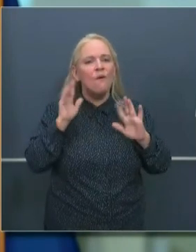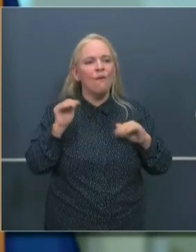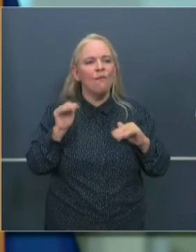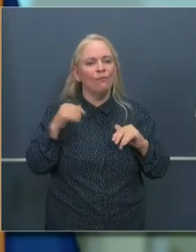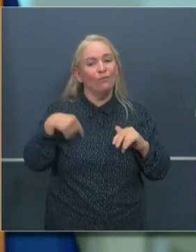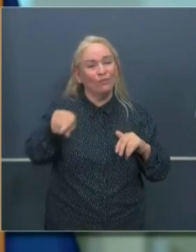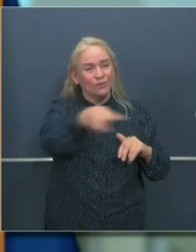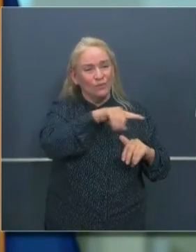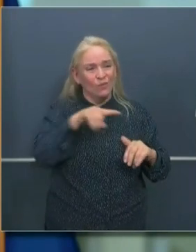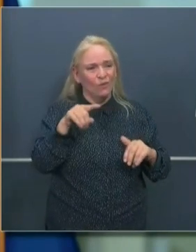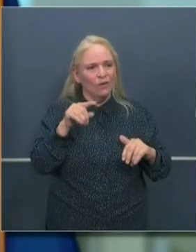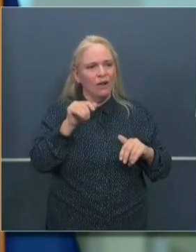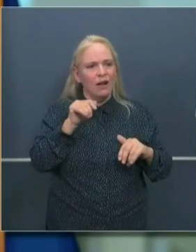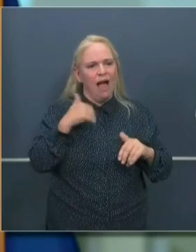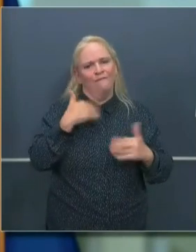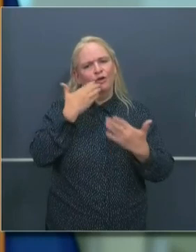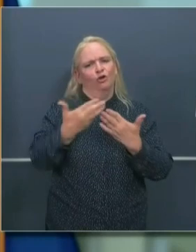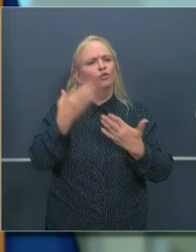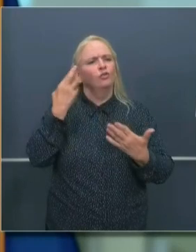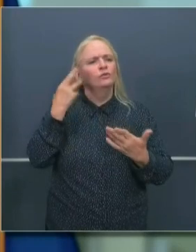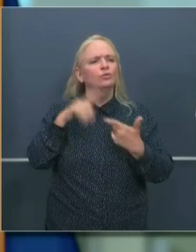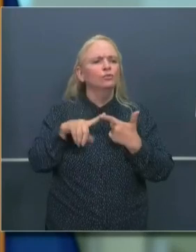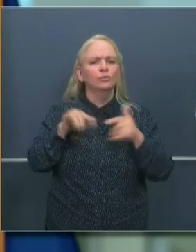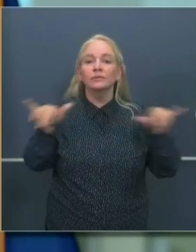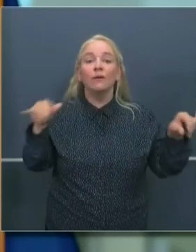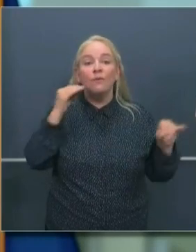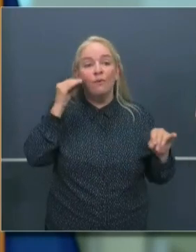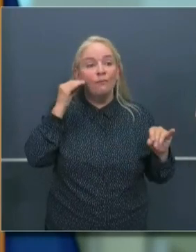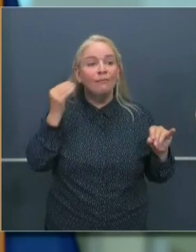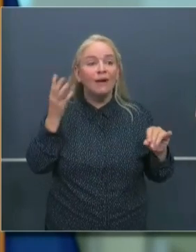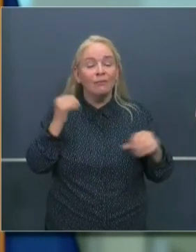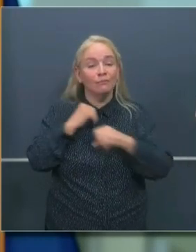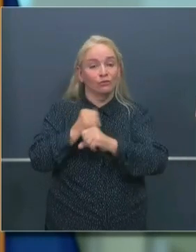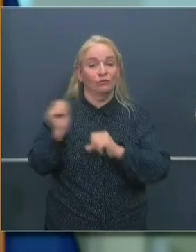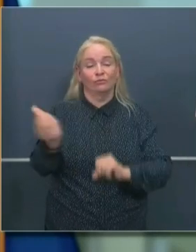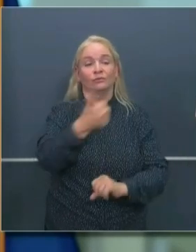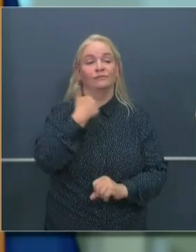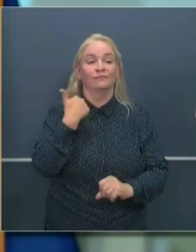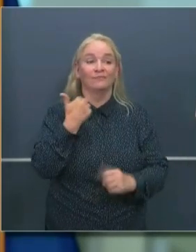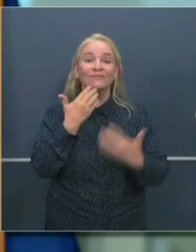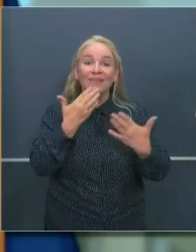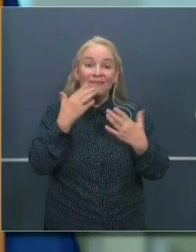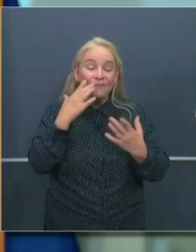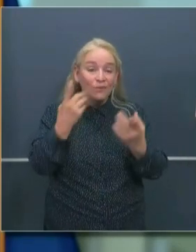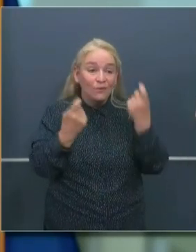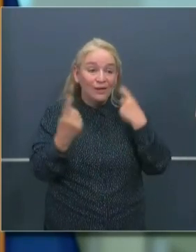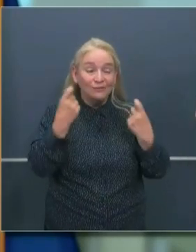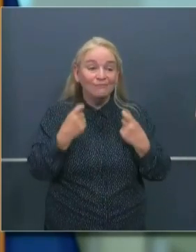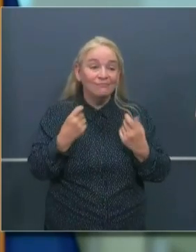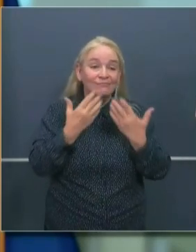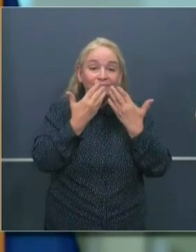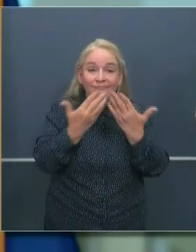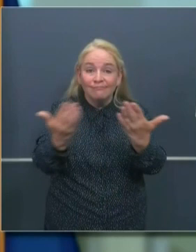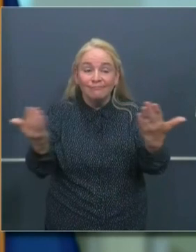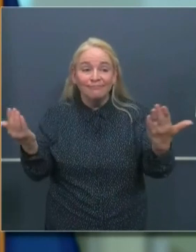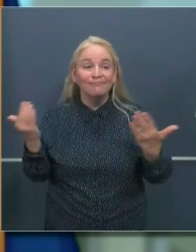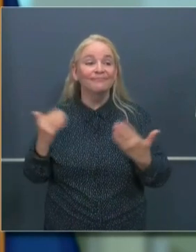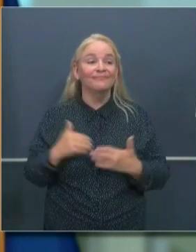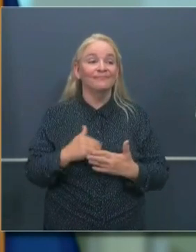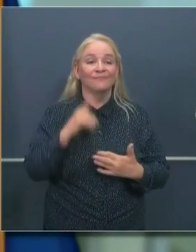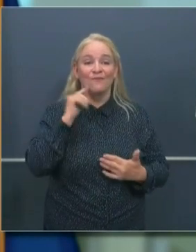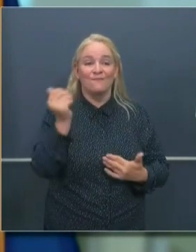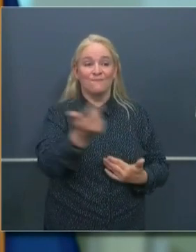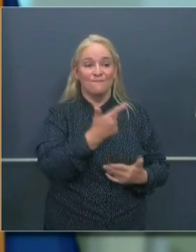for staying on message as reporters in terms of the questions, and thank you all to members of the